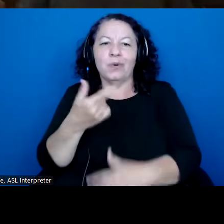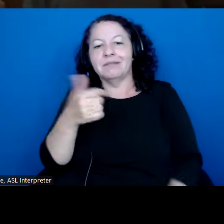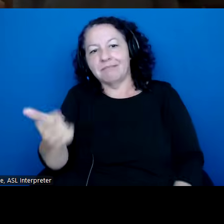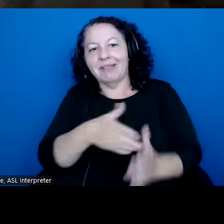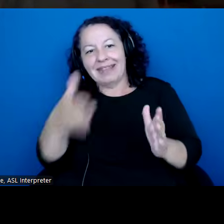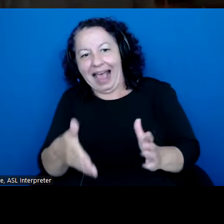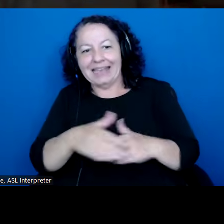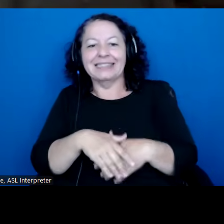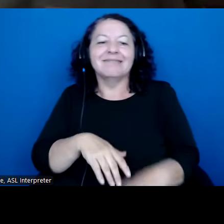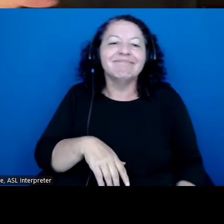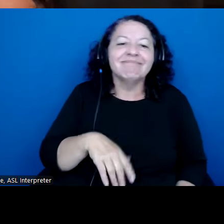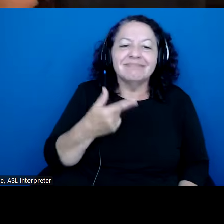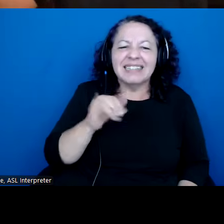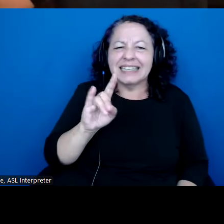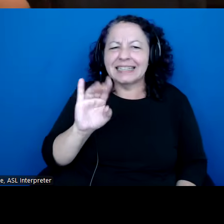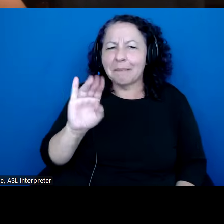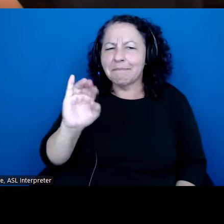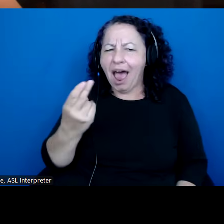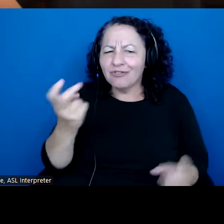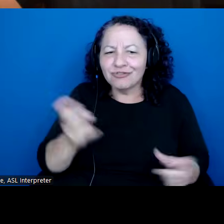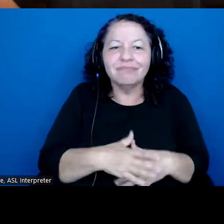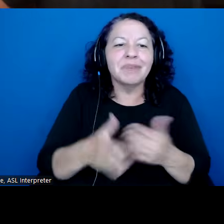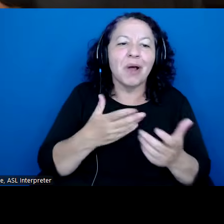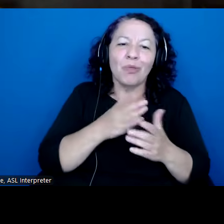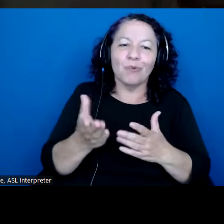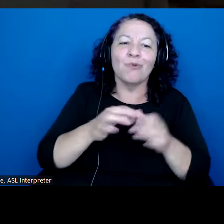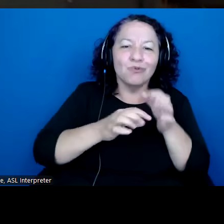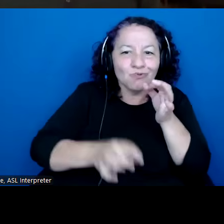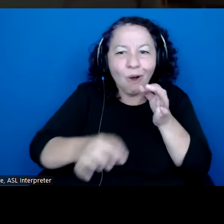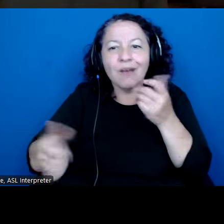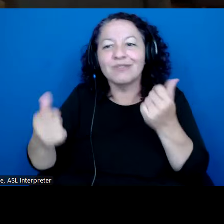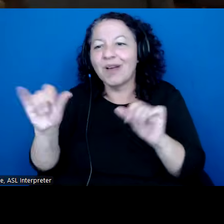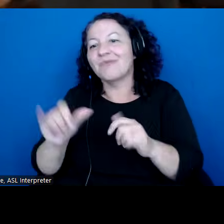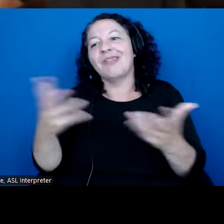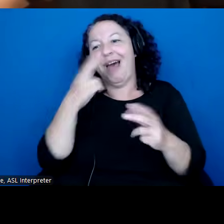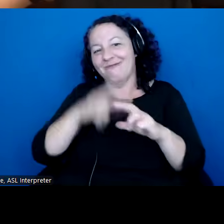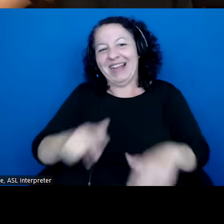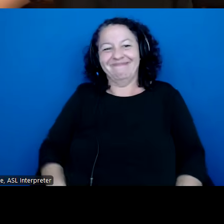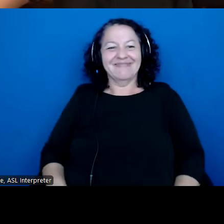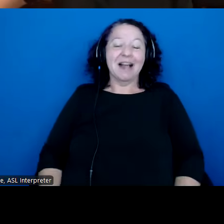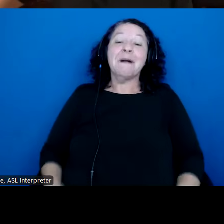try it through straws, which was a lot of fun. Okay, my fourth